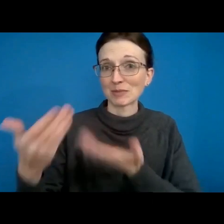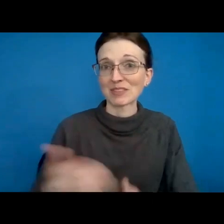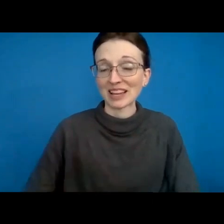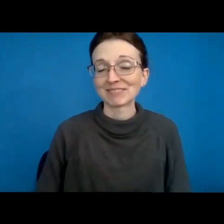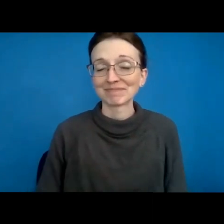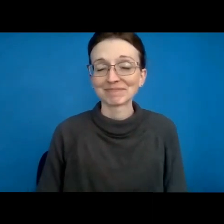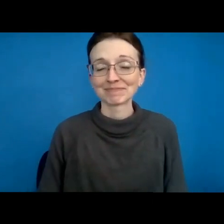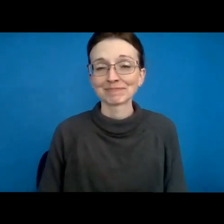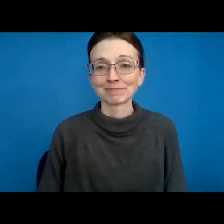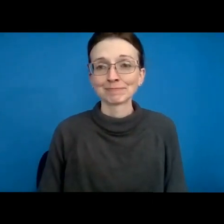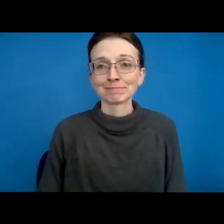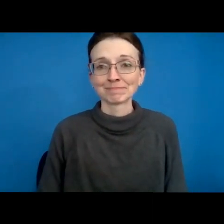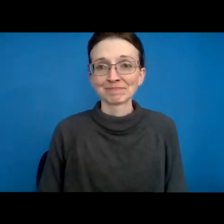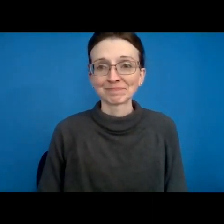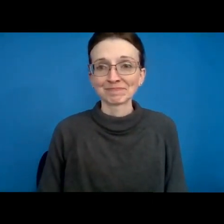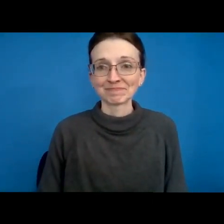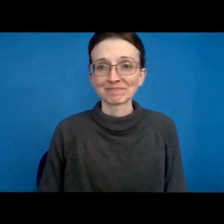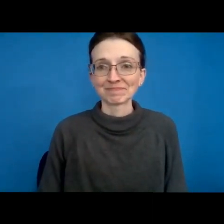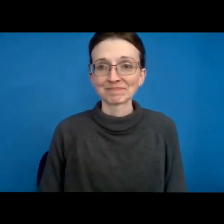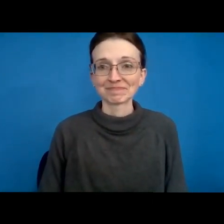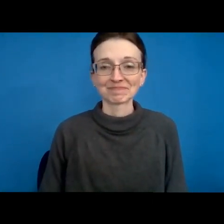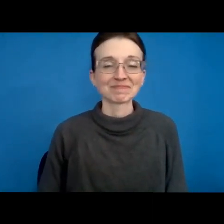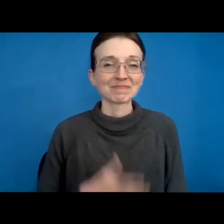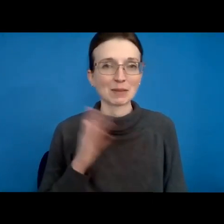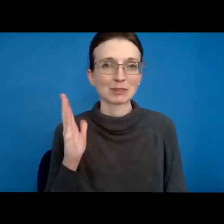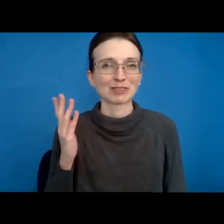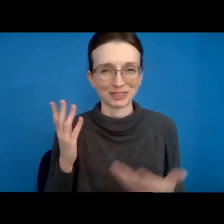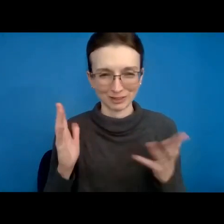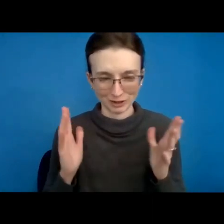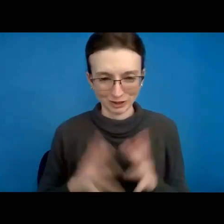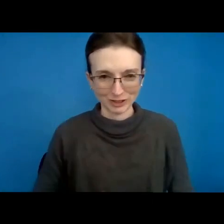And that is the end of my presentation.